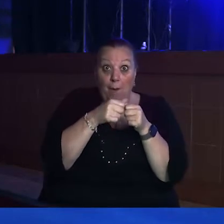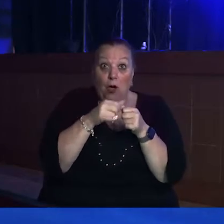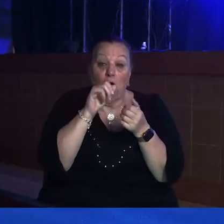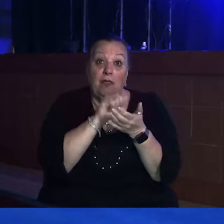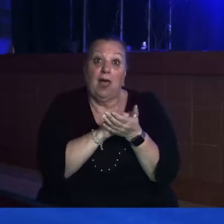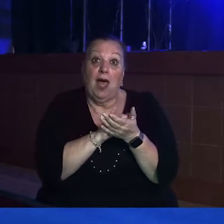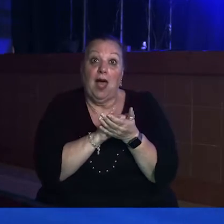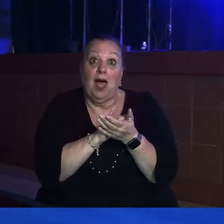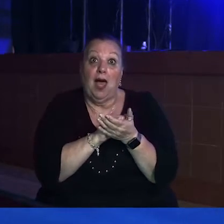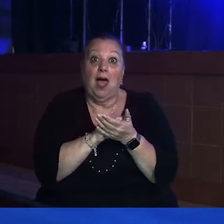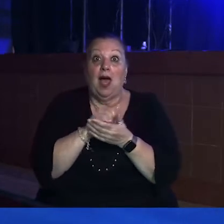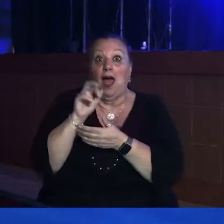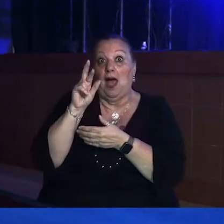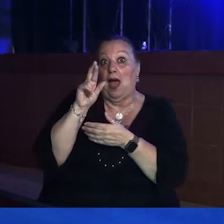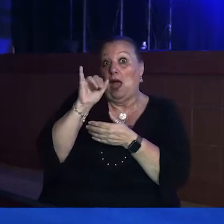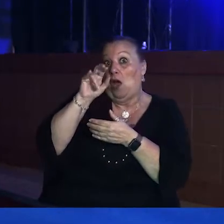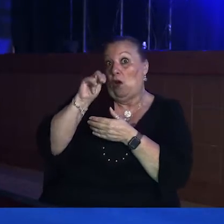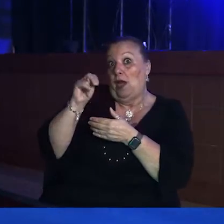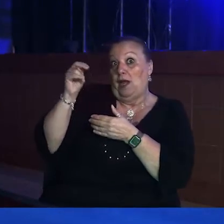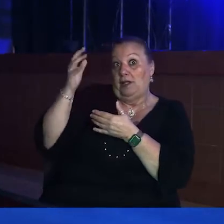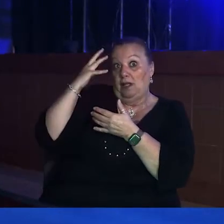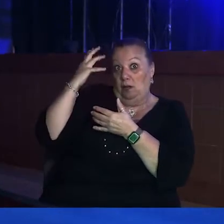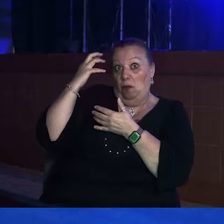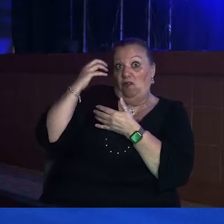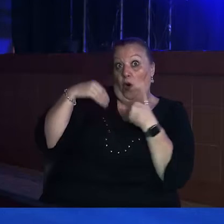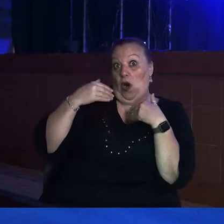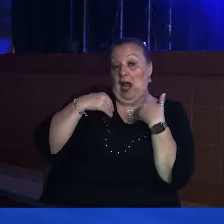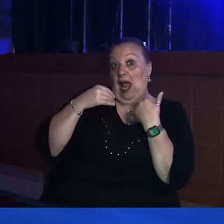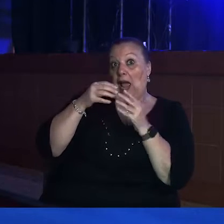raisin was once a happy grape.